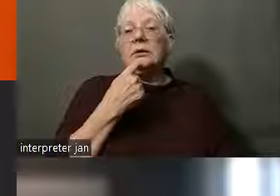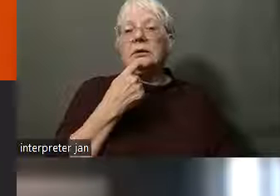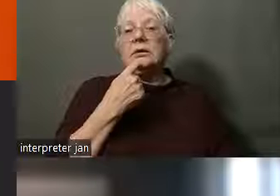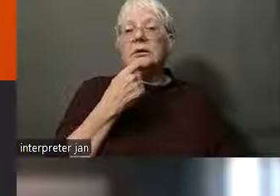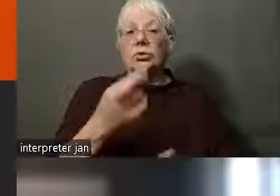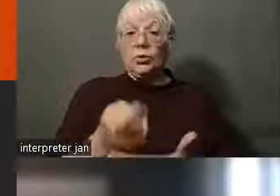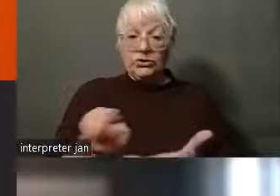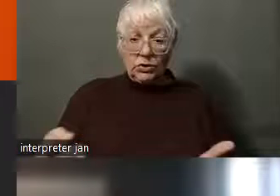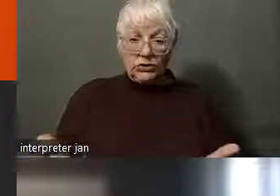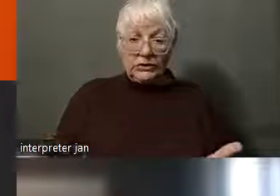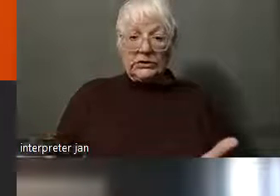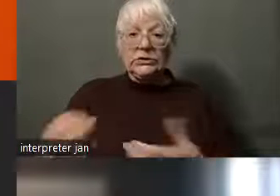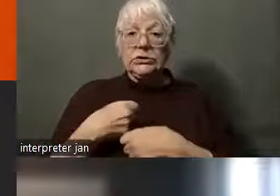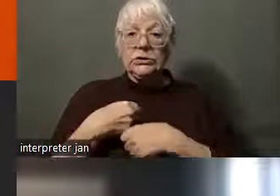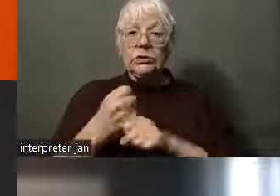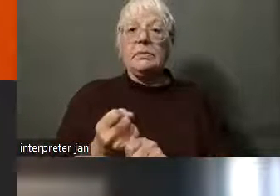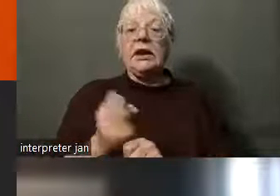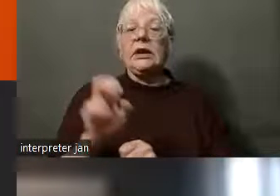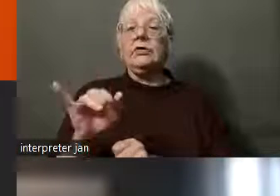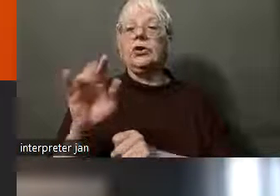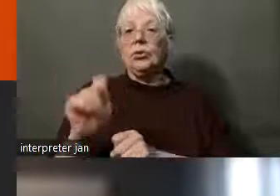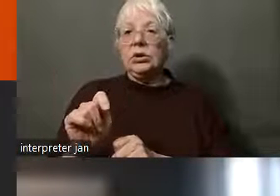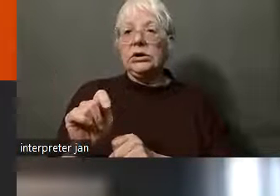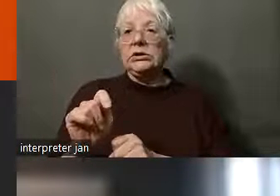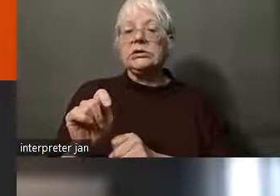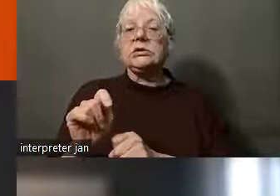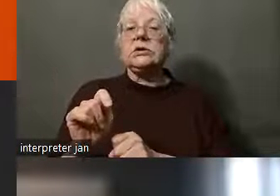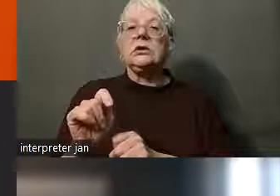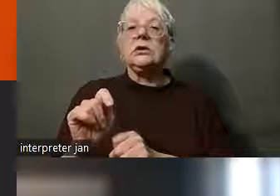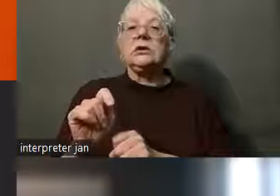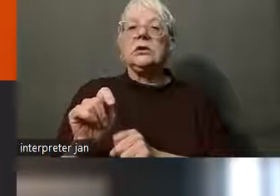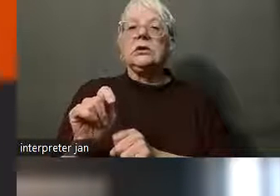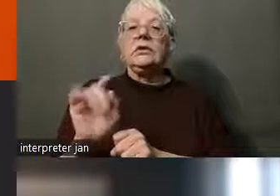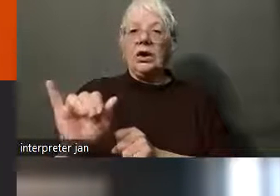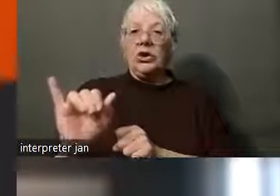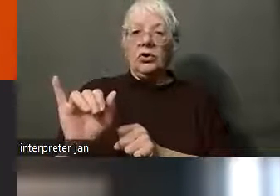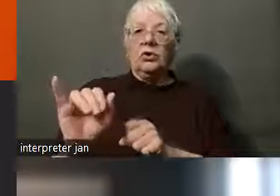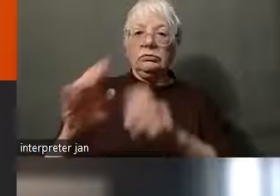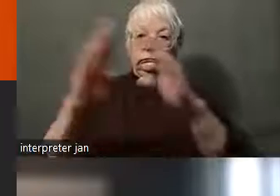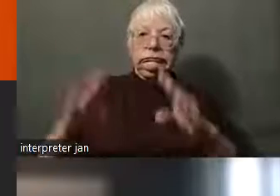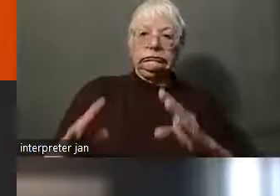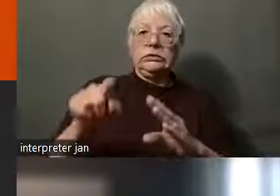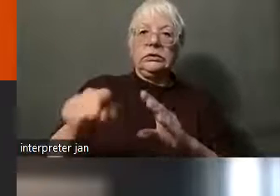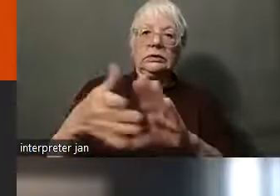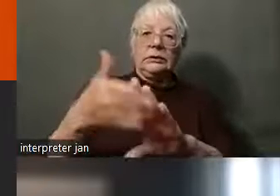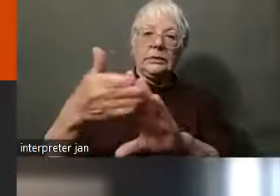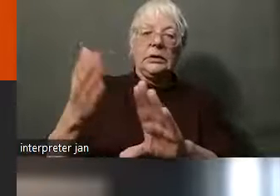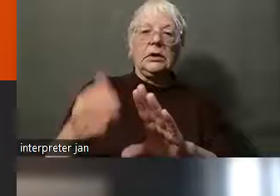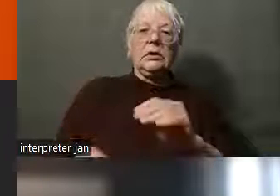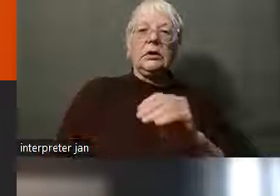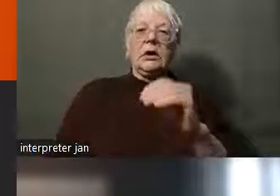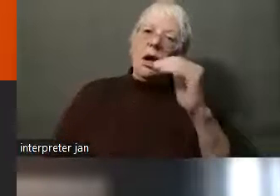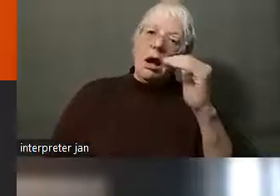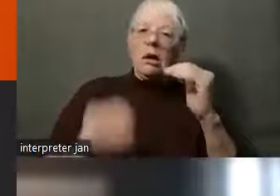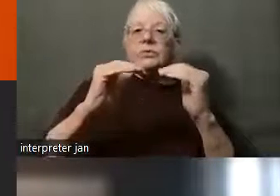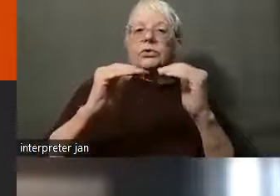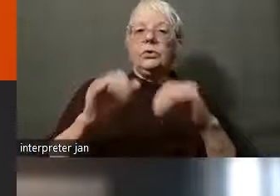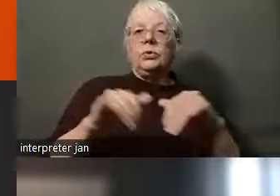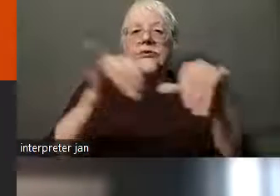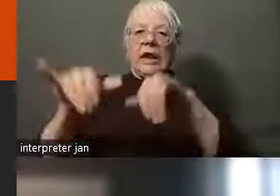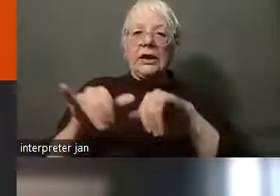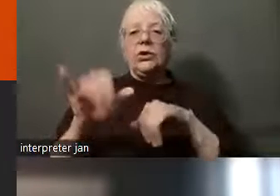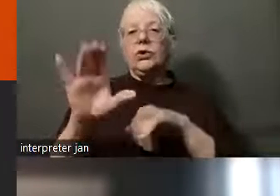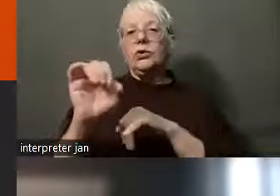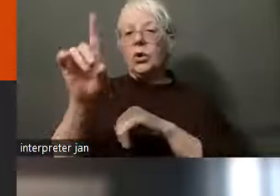resources to make the unit that you're operating out of up to code or up to standard or even